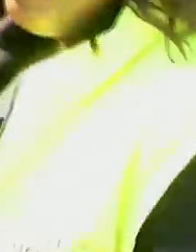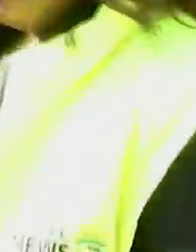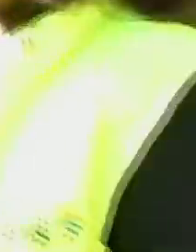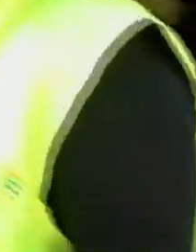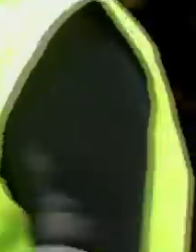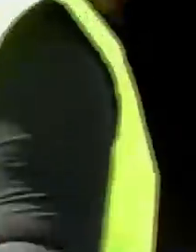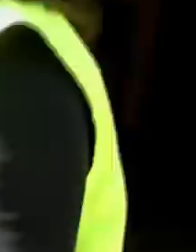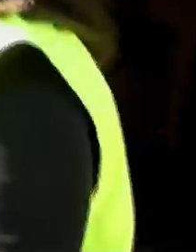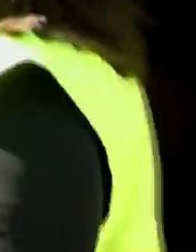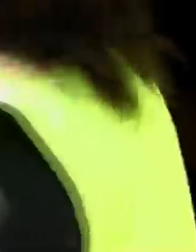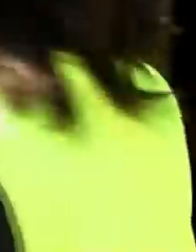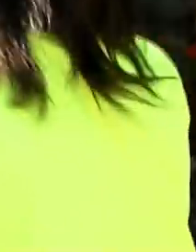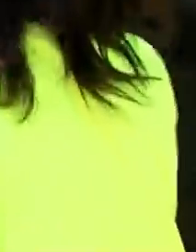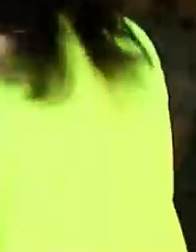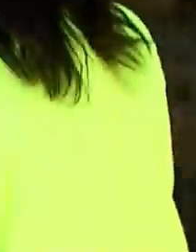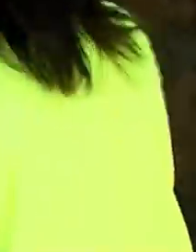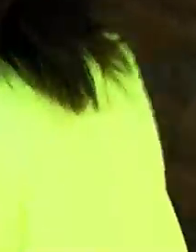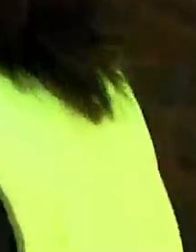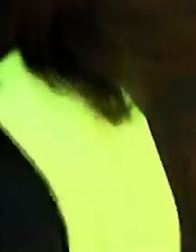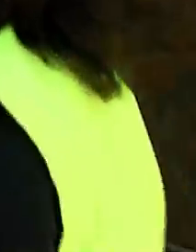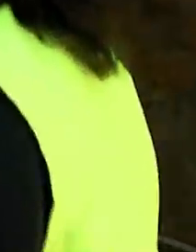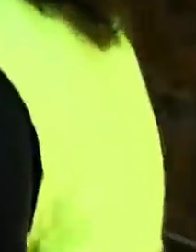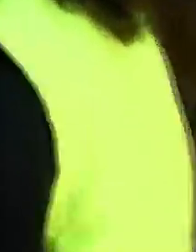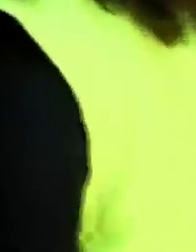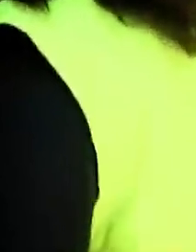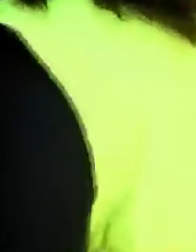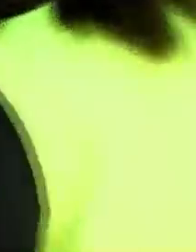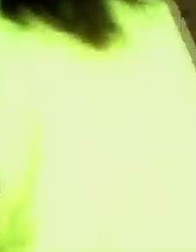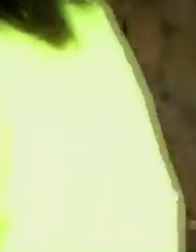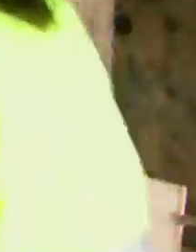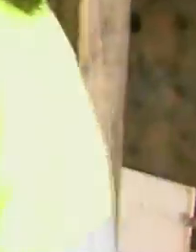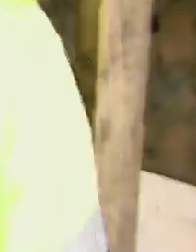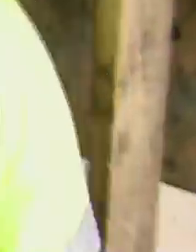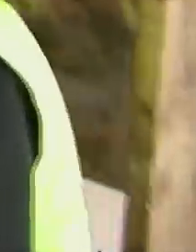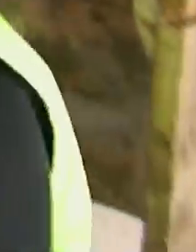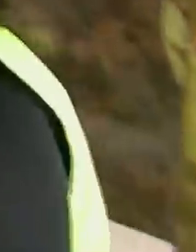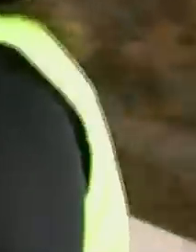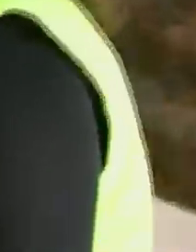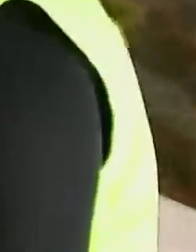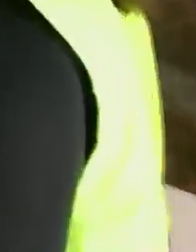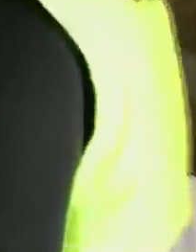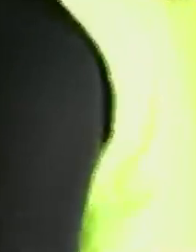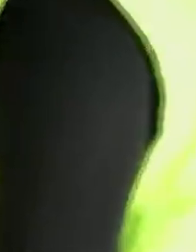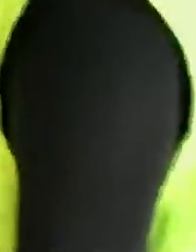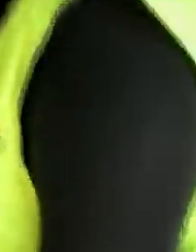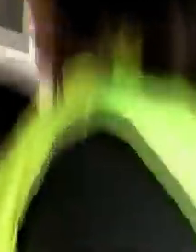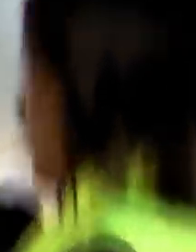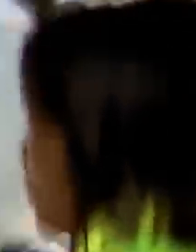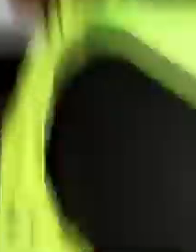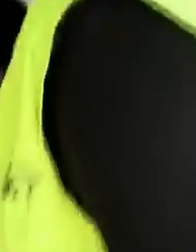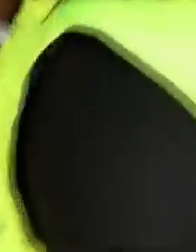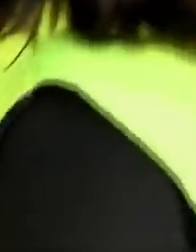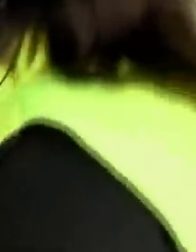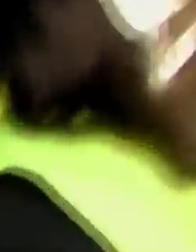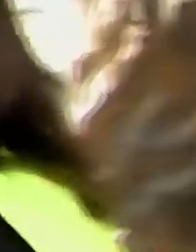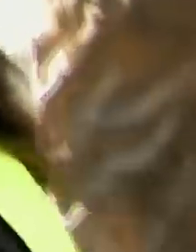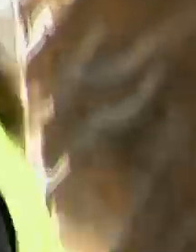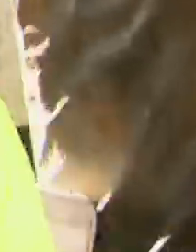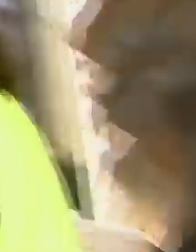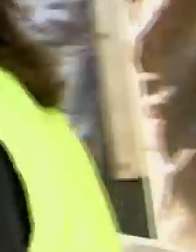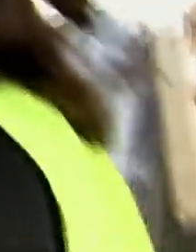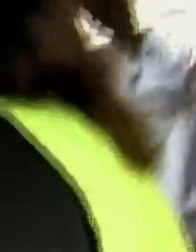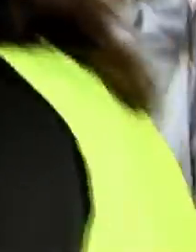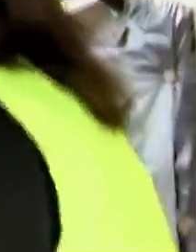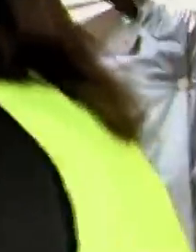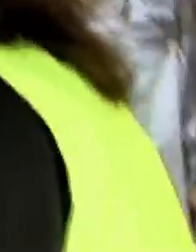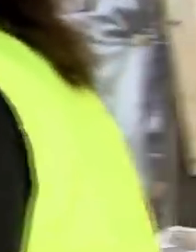going back to Lindela. I'm going to, you know, have a small walkabout here just for you to see the conditions in